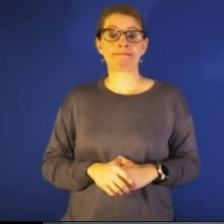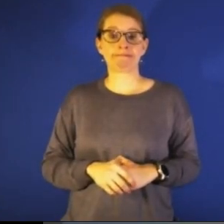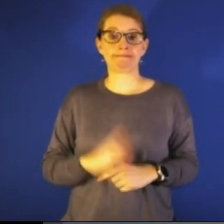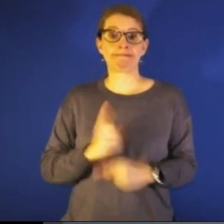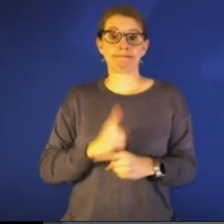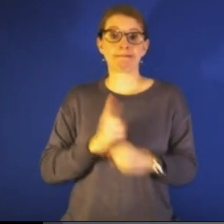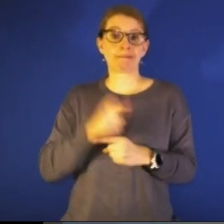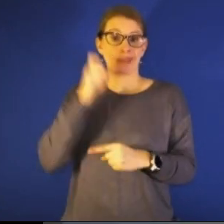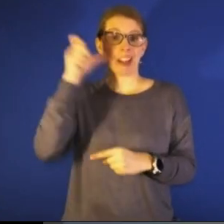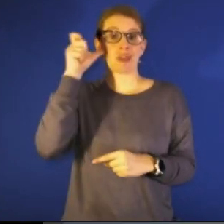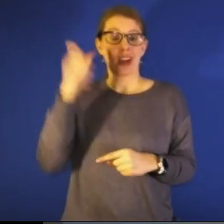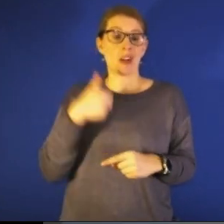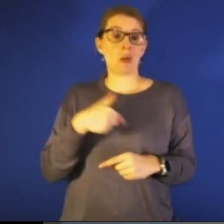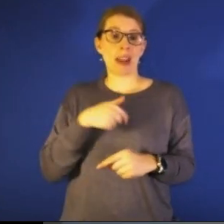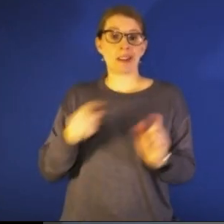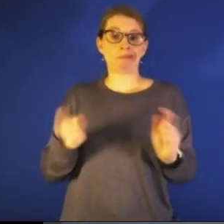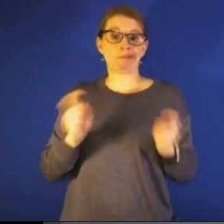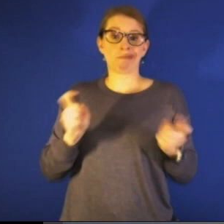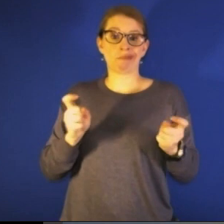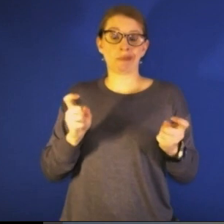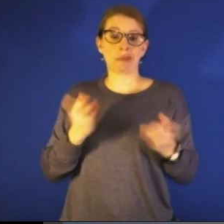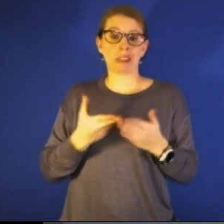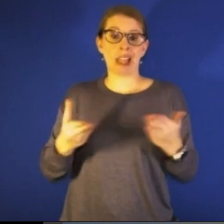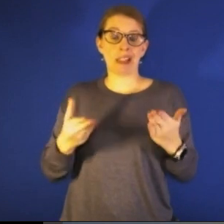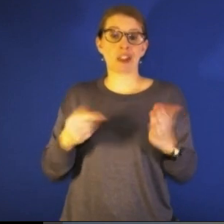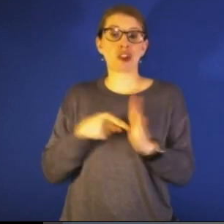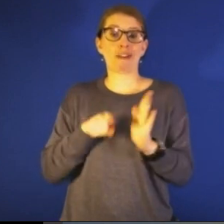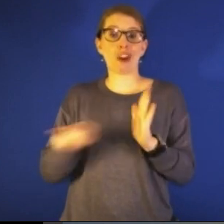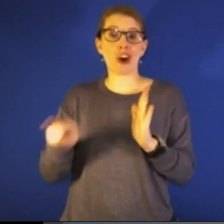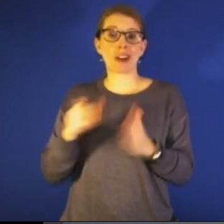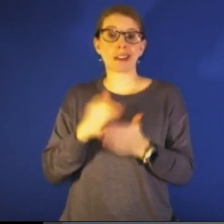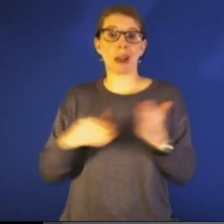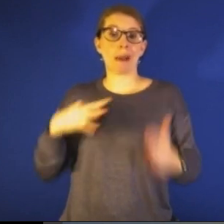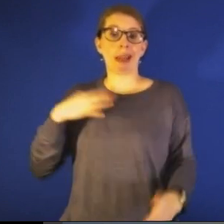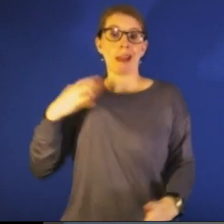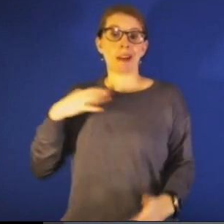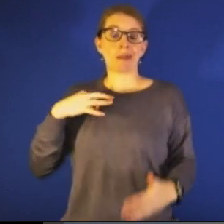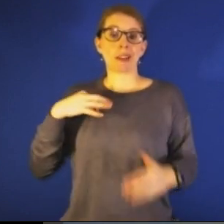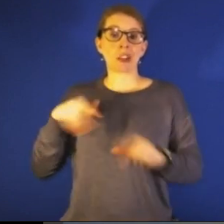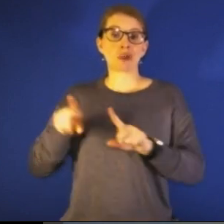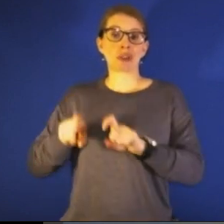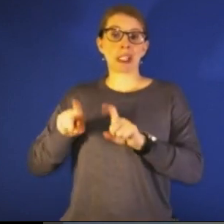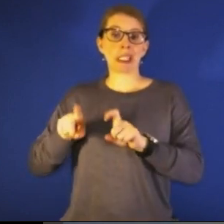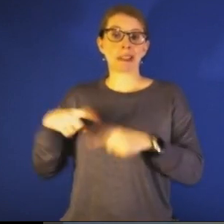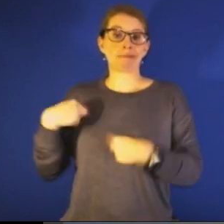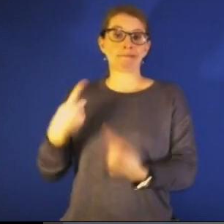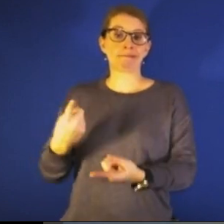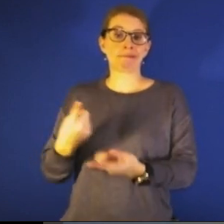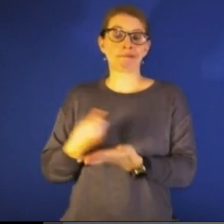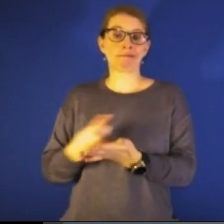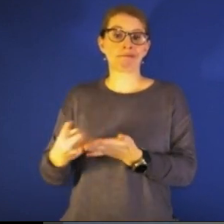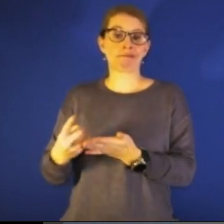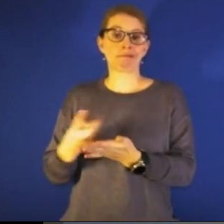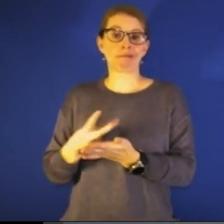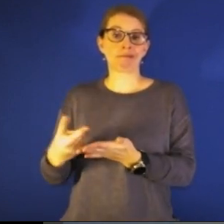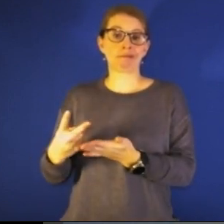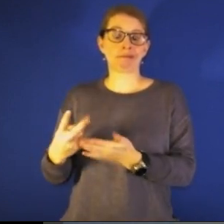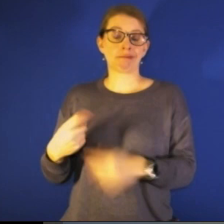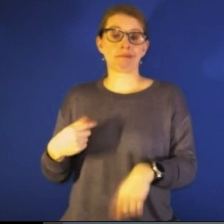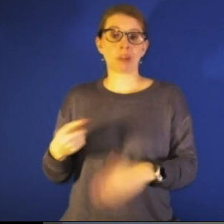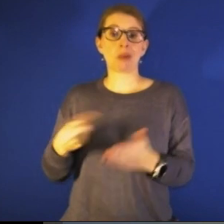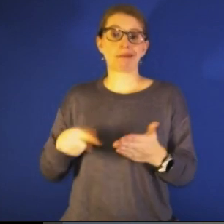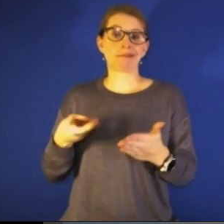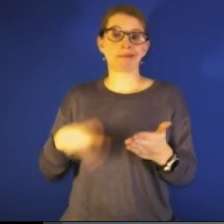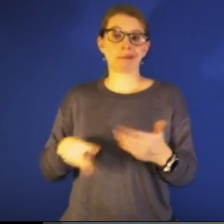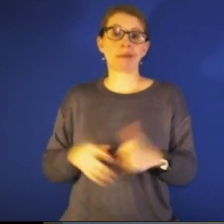measures yesterday to defer some elective screenings over the next week, and had to postpone